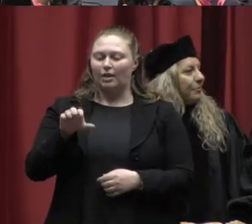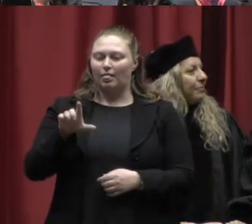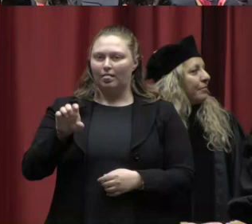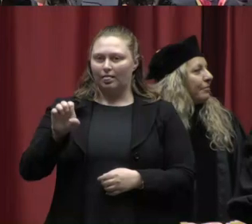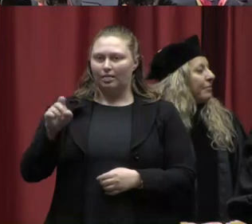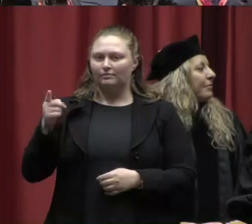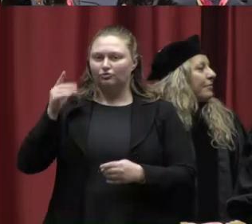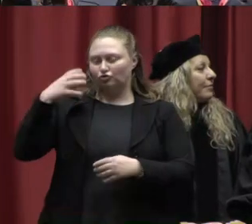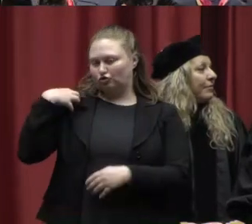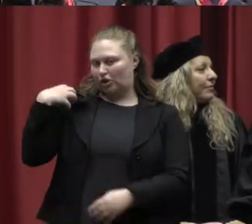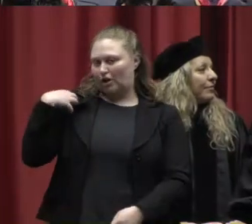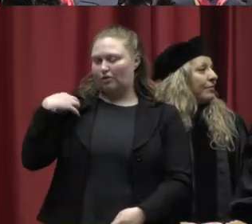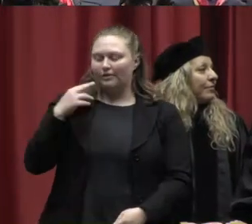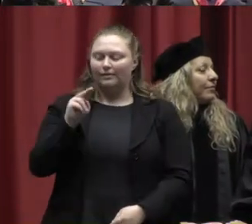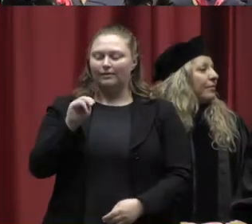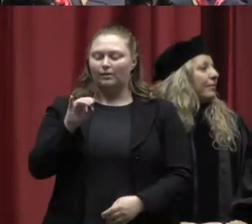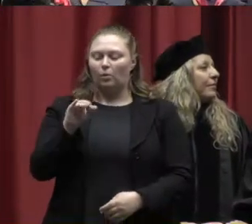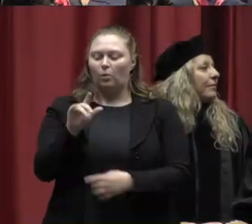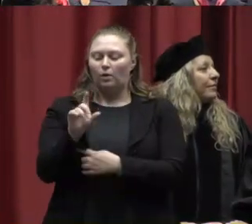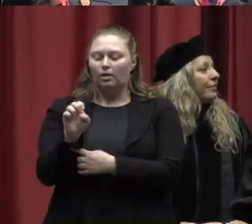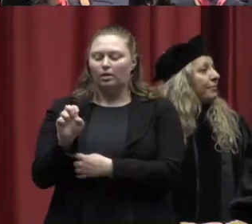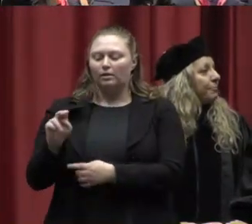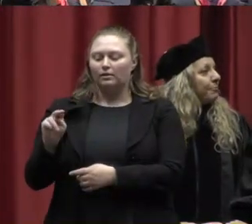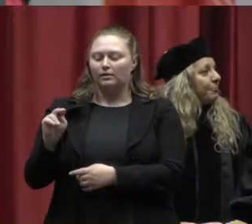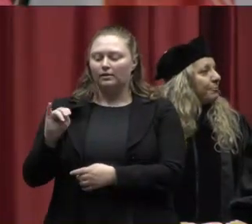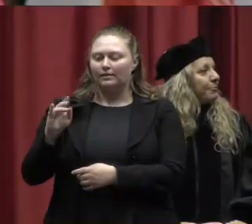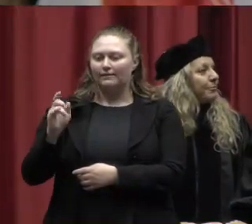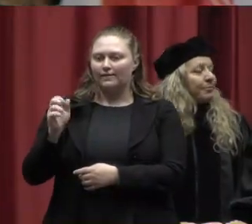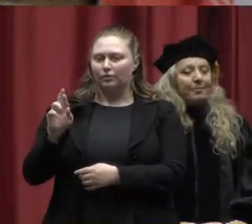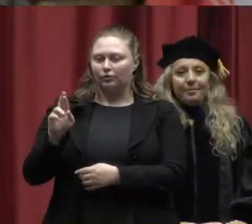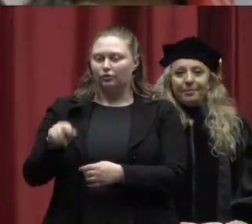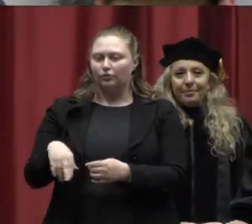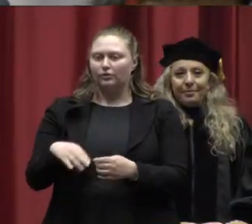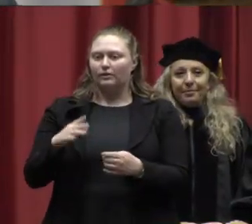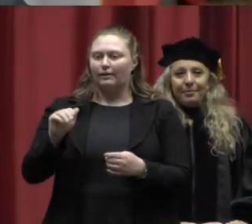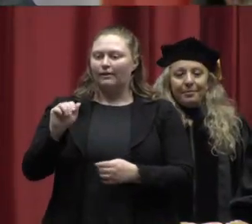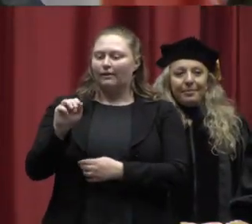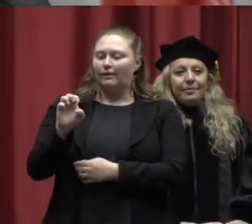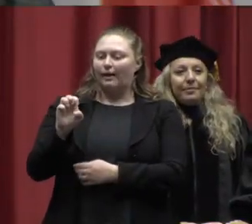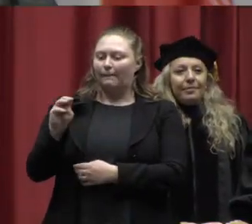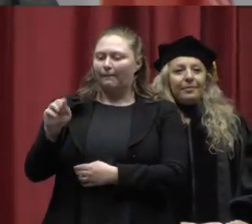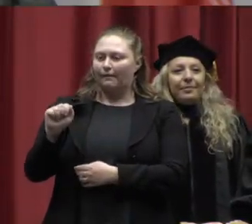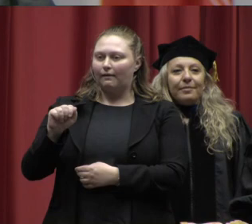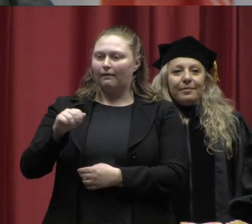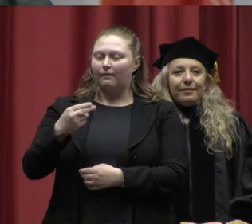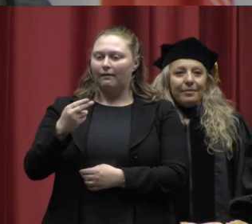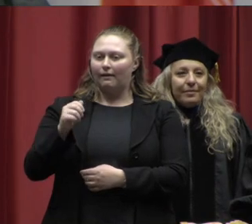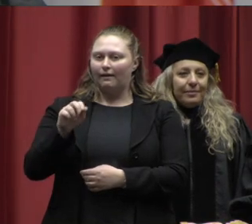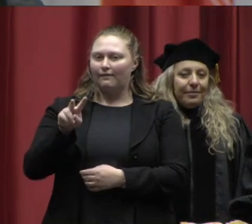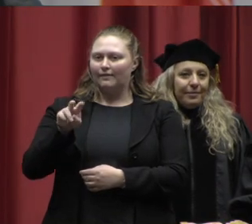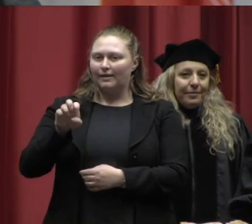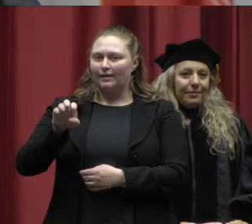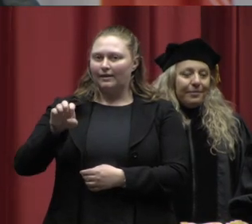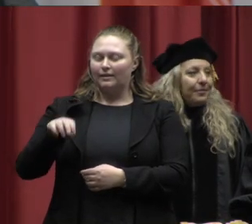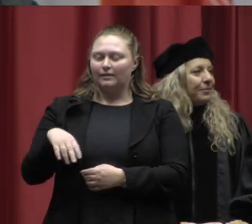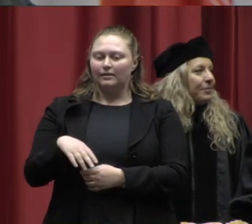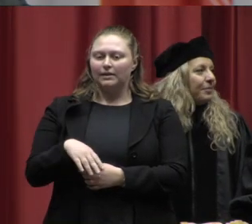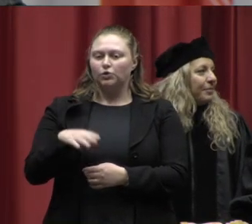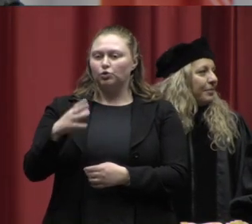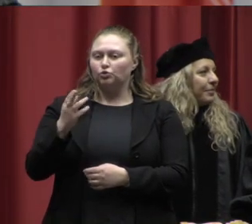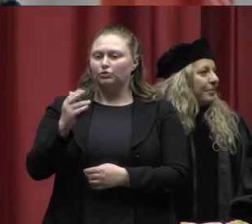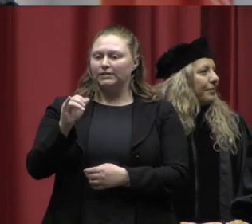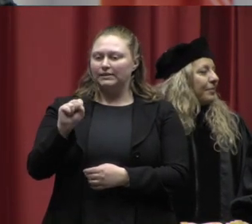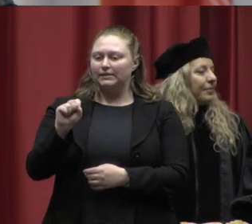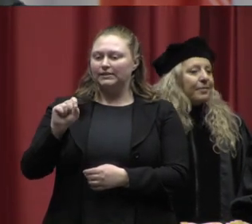Chair, Nicole Capehart, Andrea Hetrick, Chris Wynn,